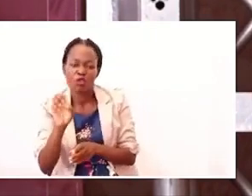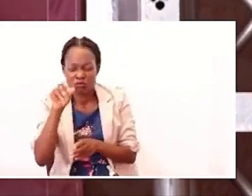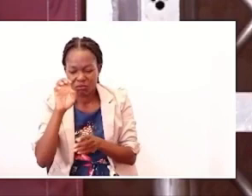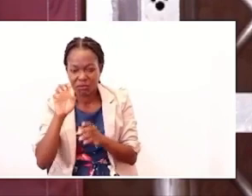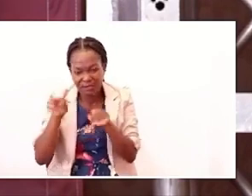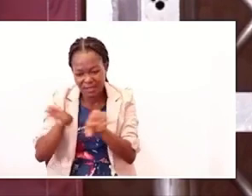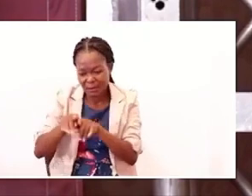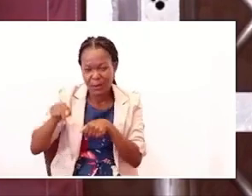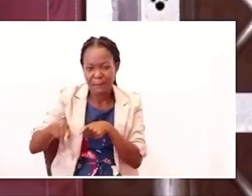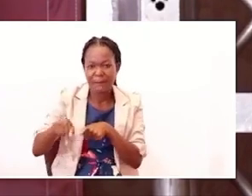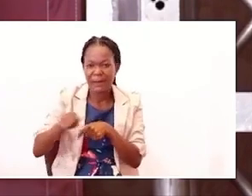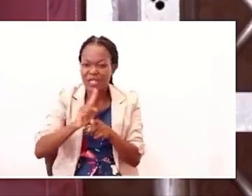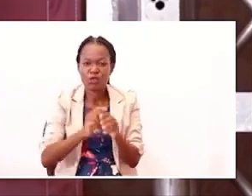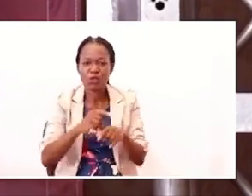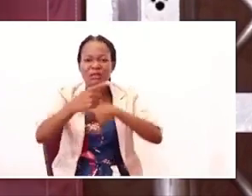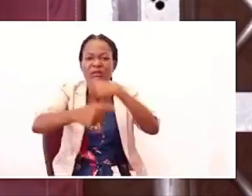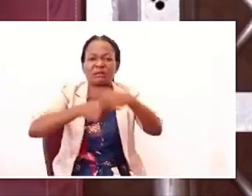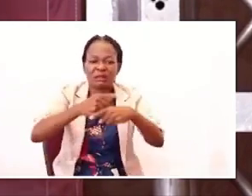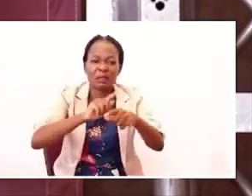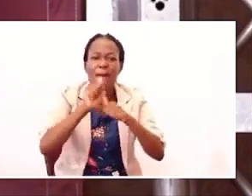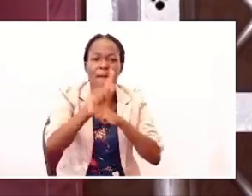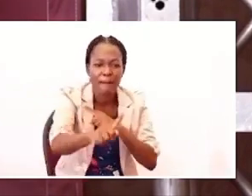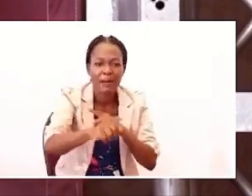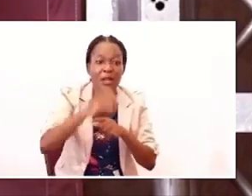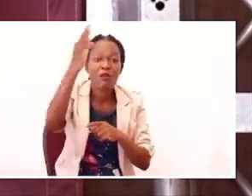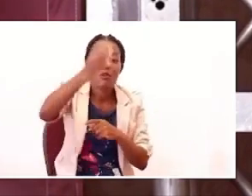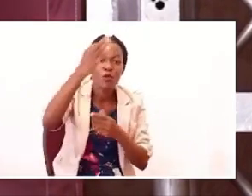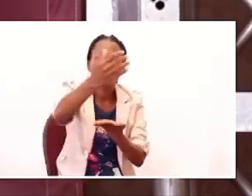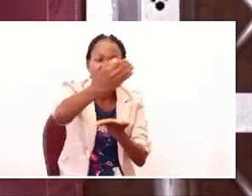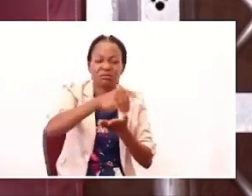not exceed the discounted value of future surpluses.